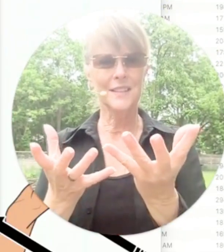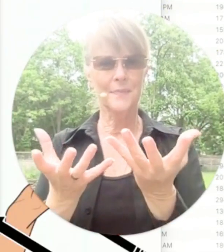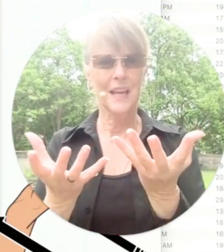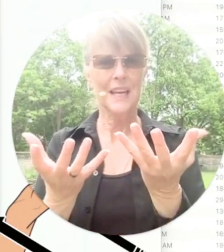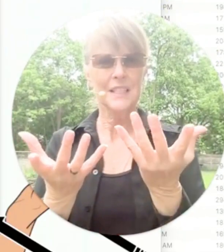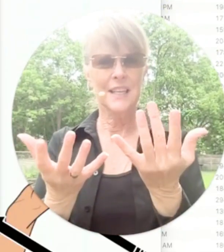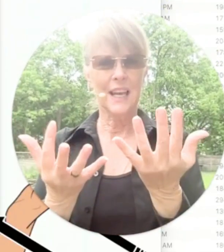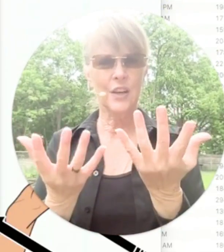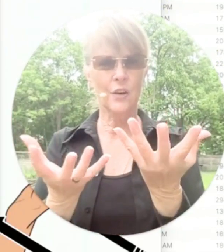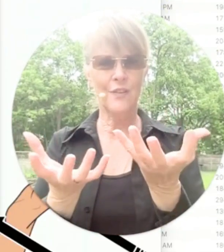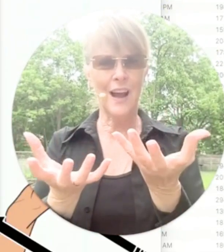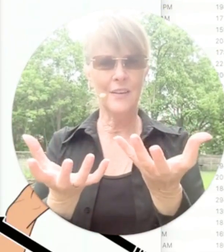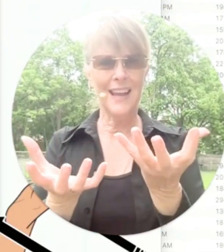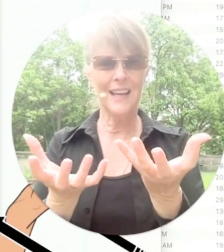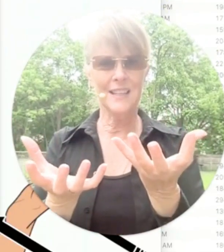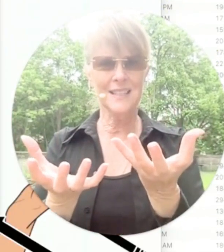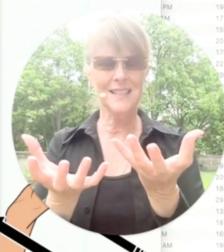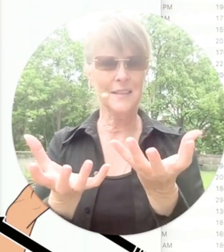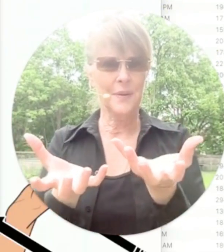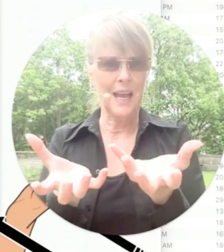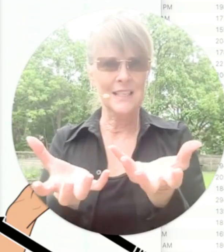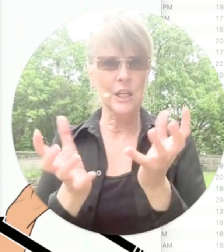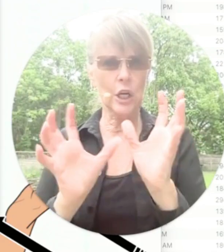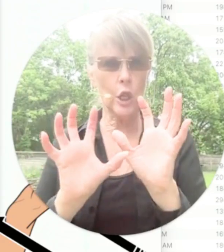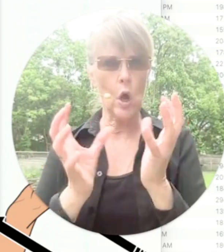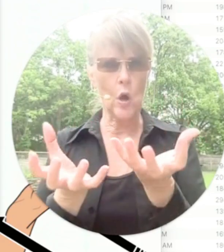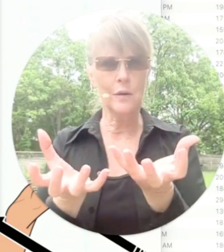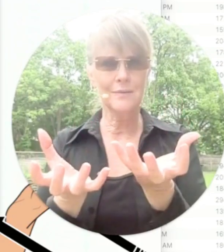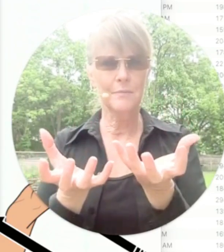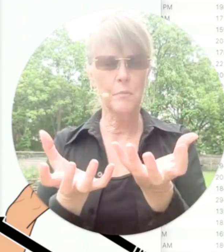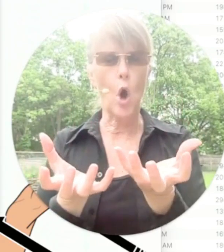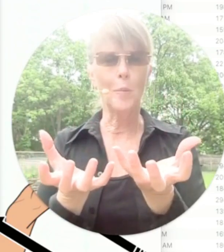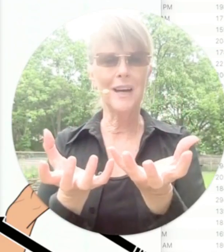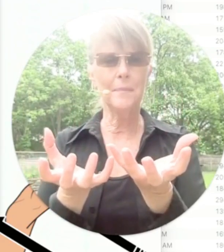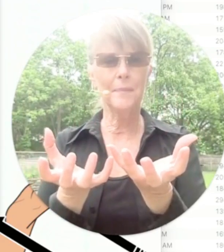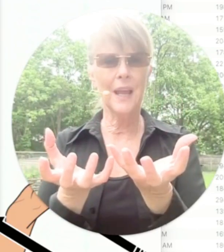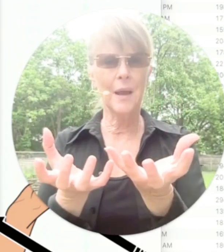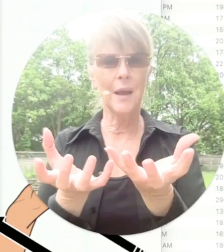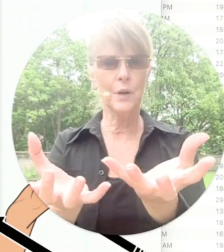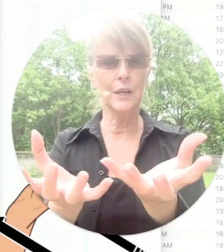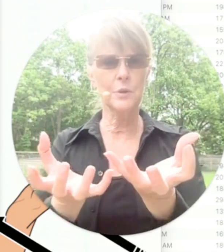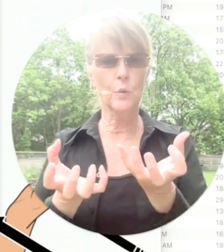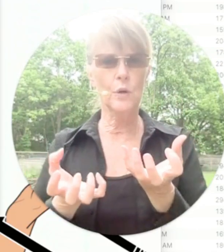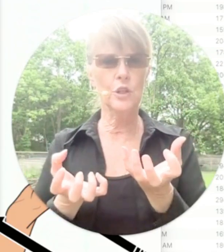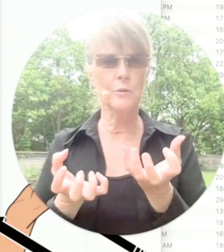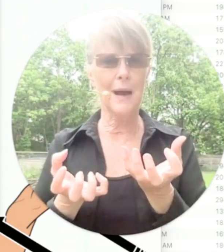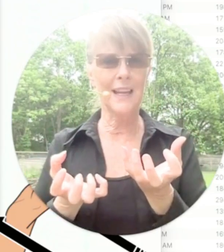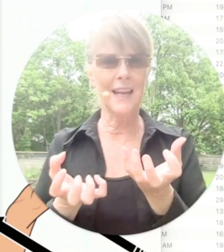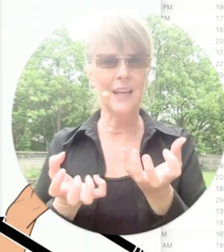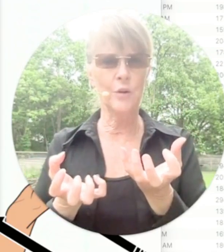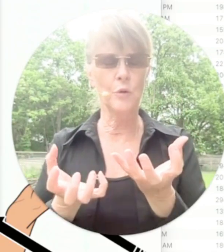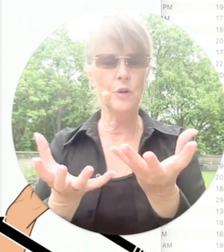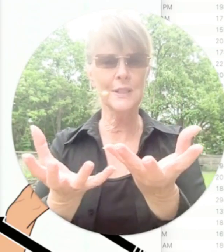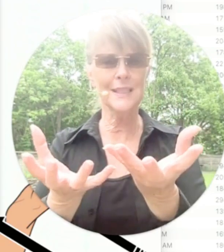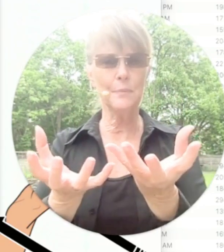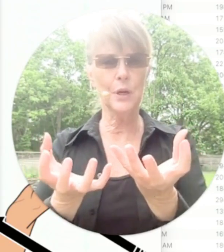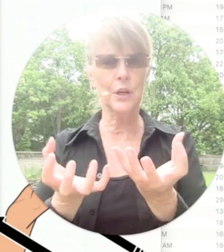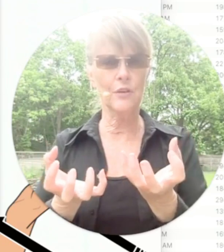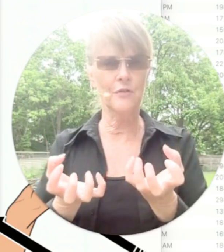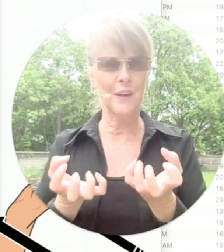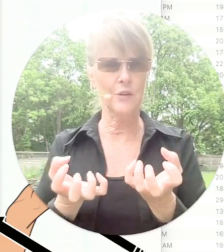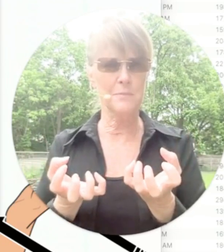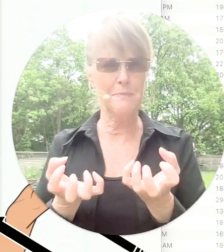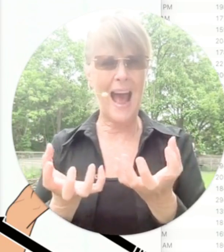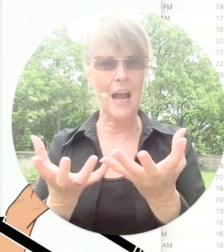Want. Take your 5 hands as a claw, palm up, and bring them towards your body, and you usually bring